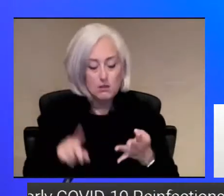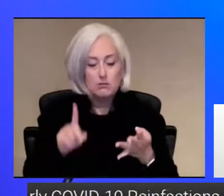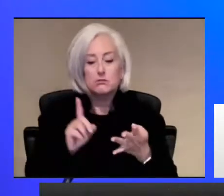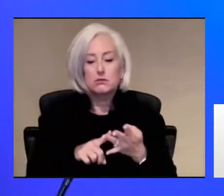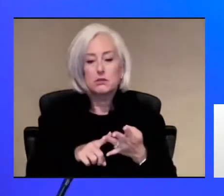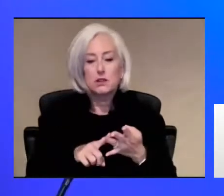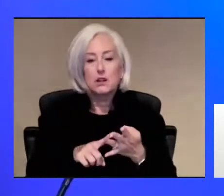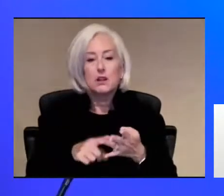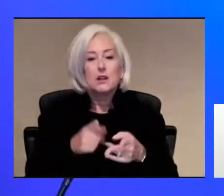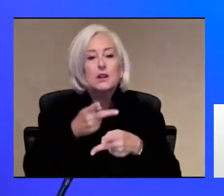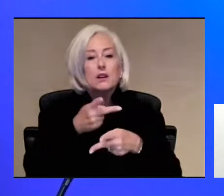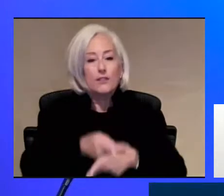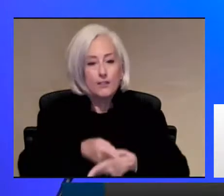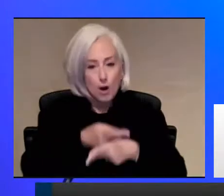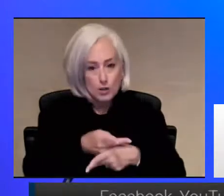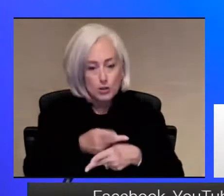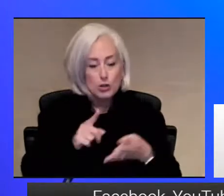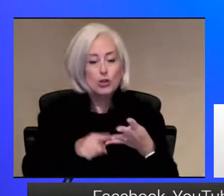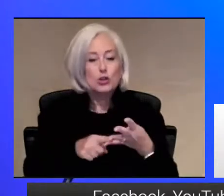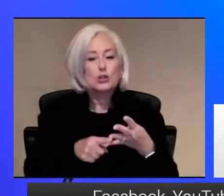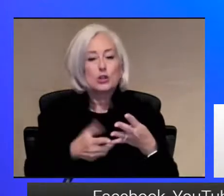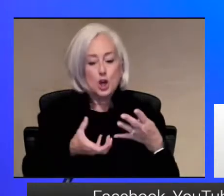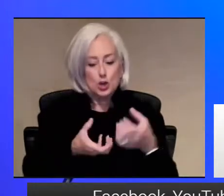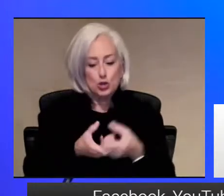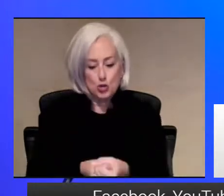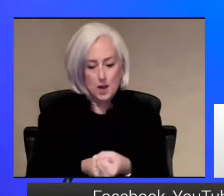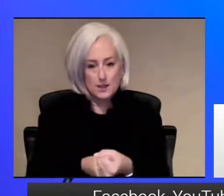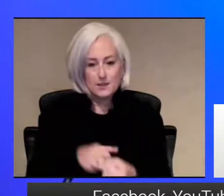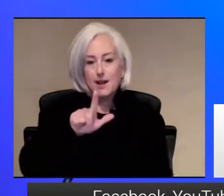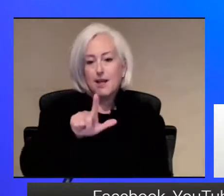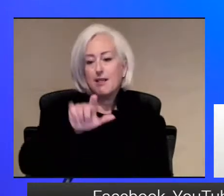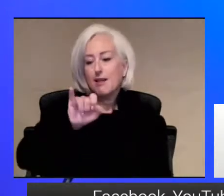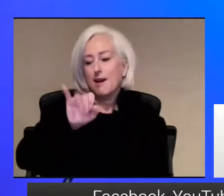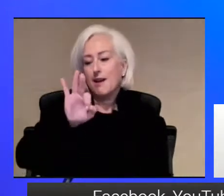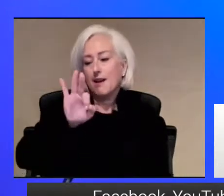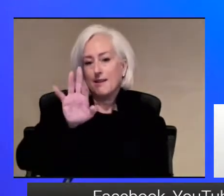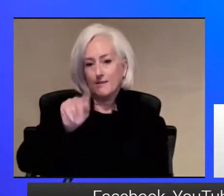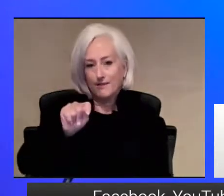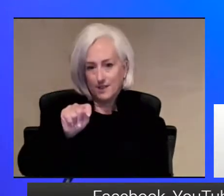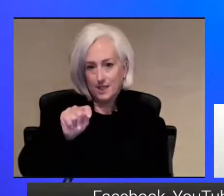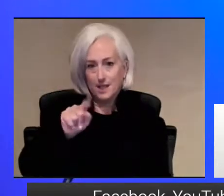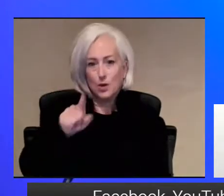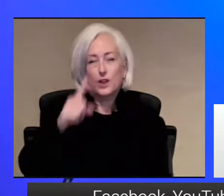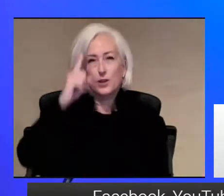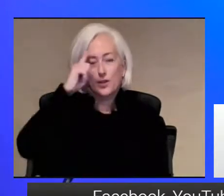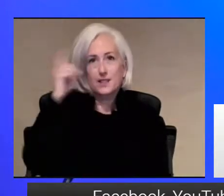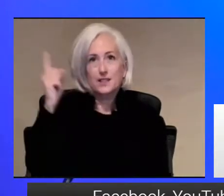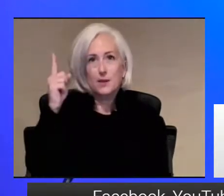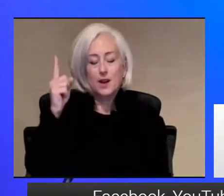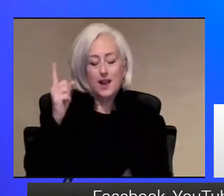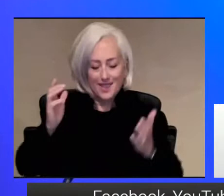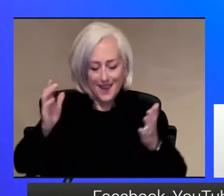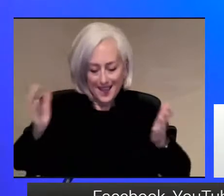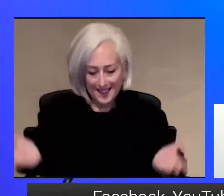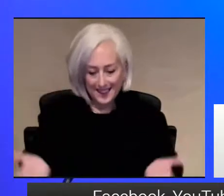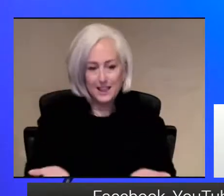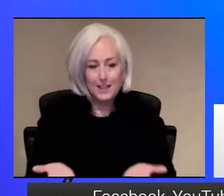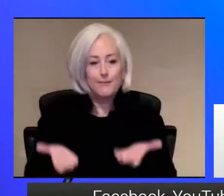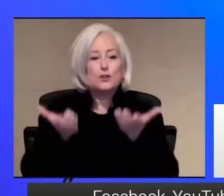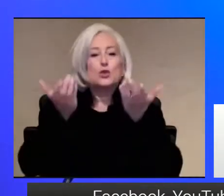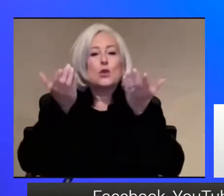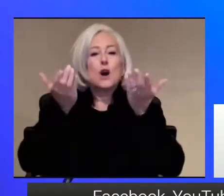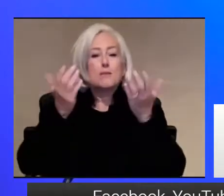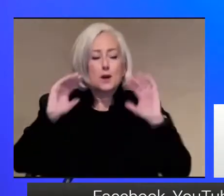we are going to trust. And when you think of lift, you think of someone like lifting you up or embracing you or empowering you. And so it's a really